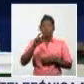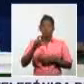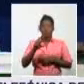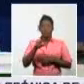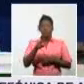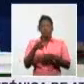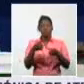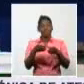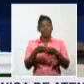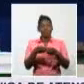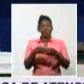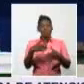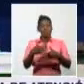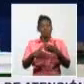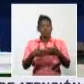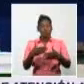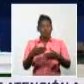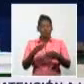One is an